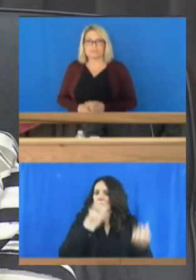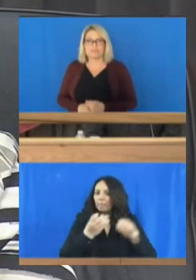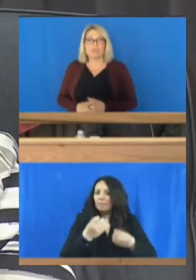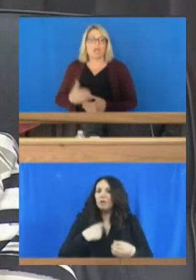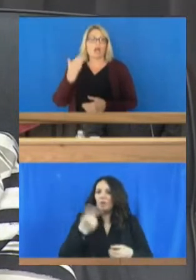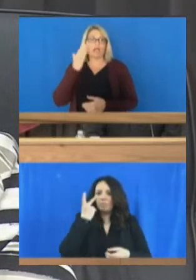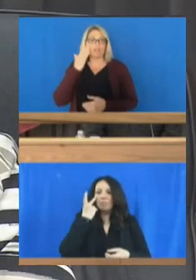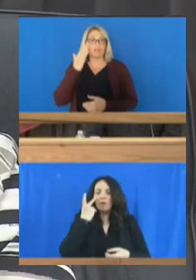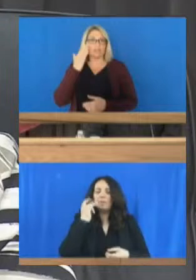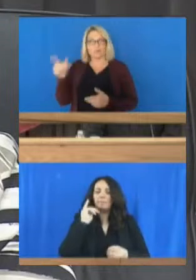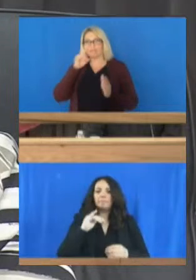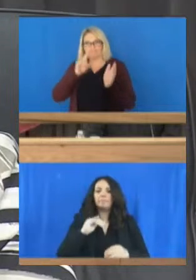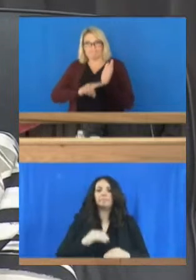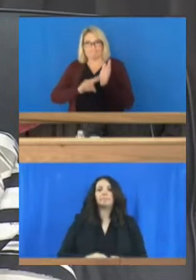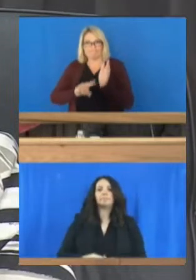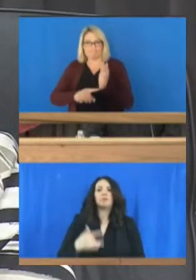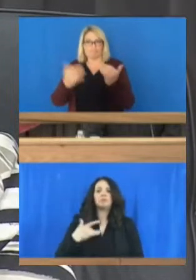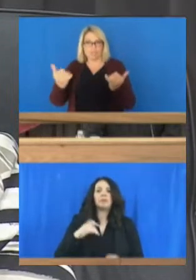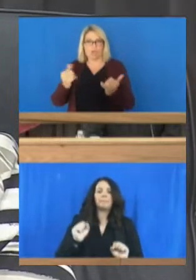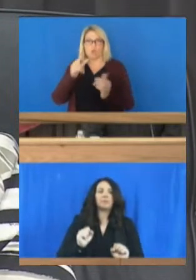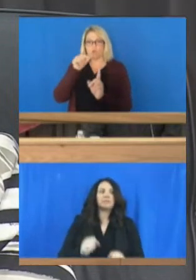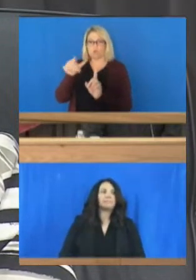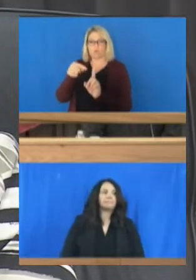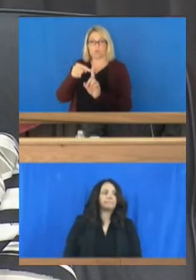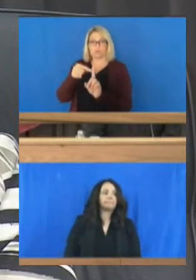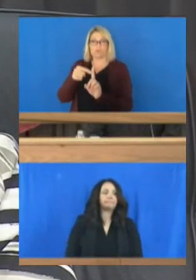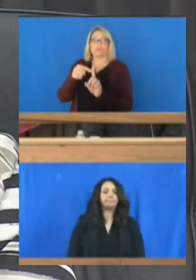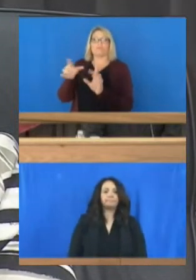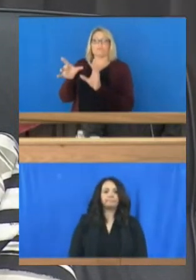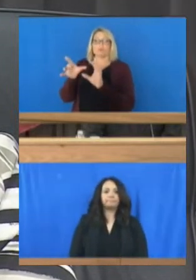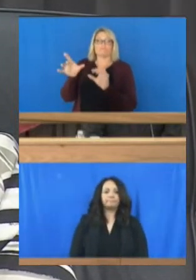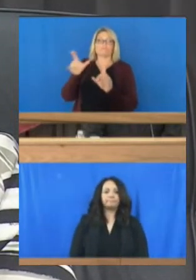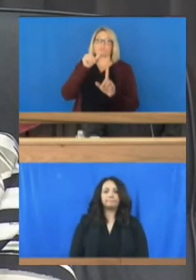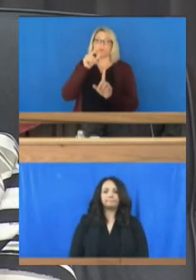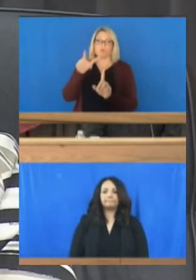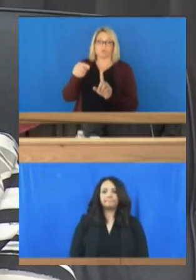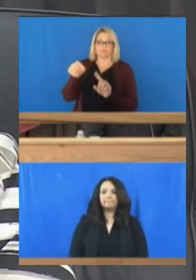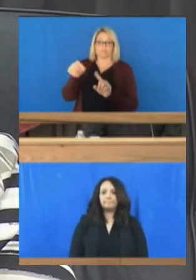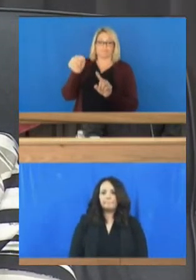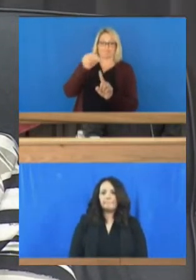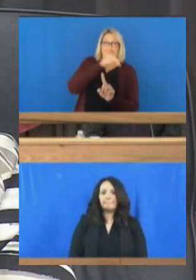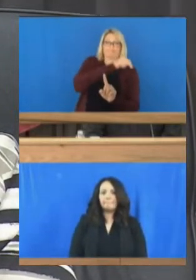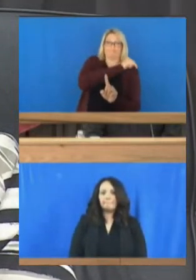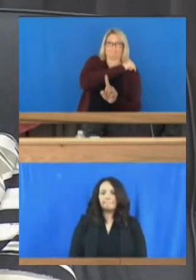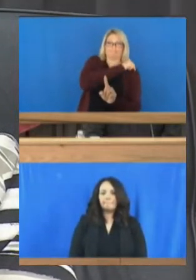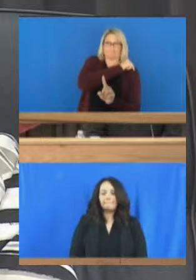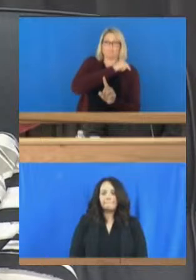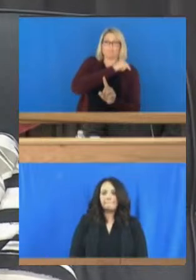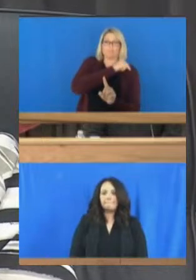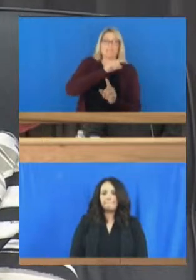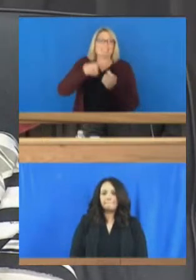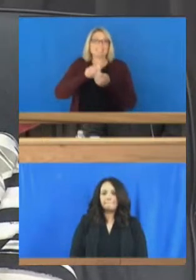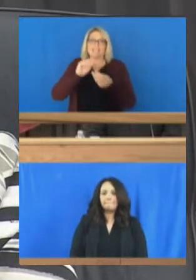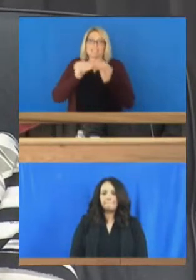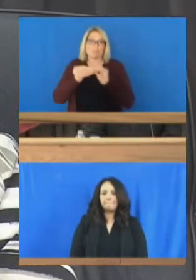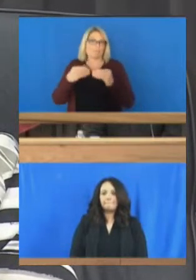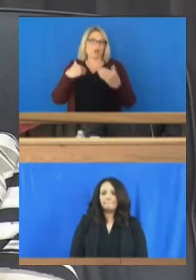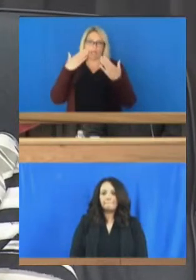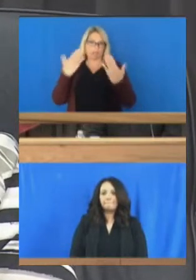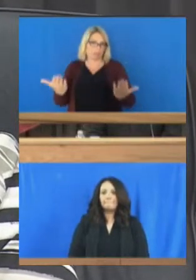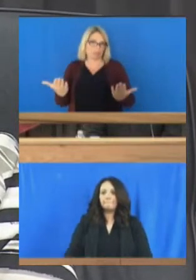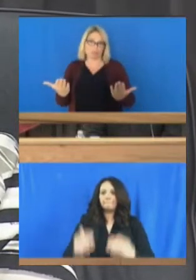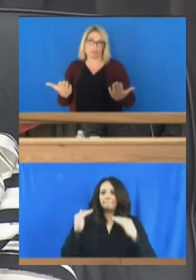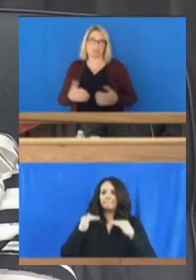So I think it's upwards of around 230 or 250 among those